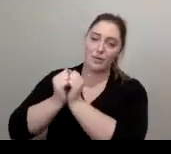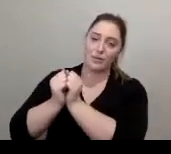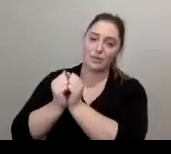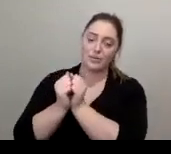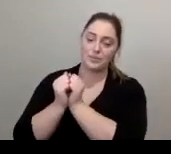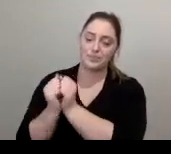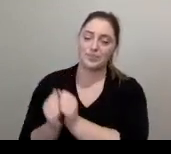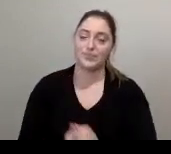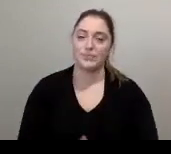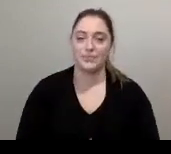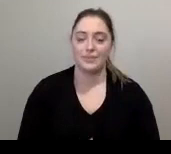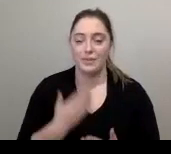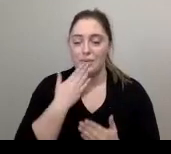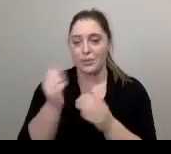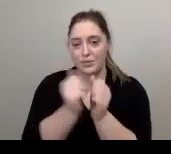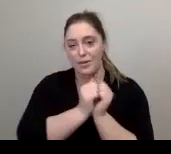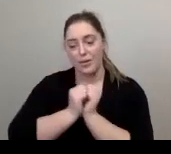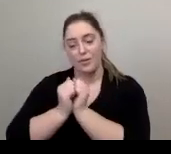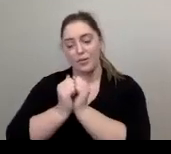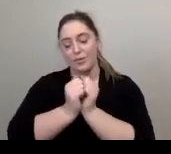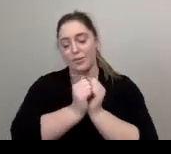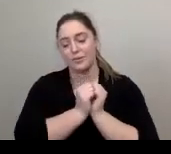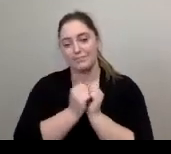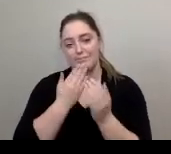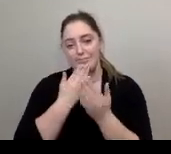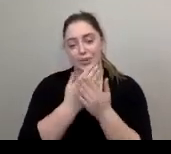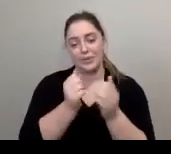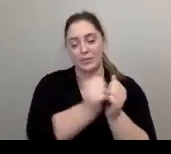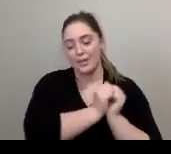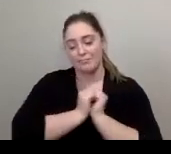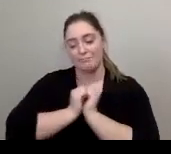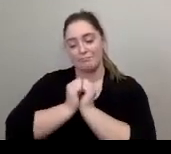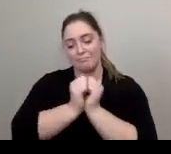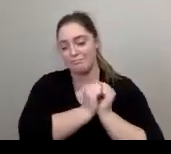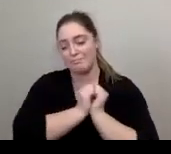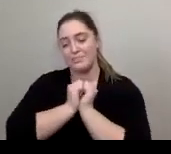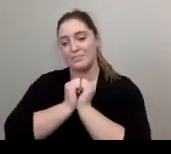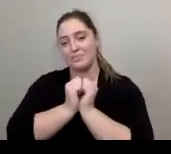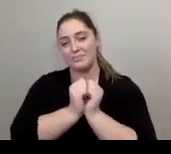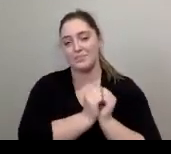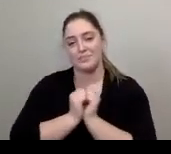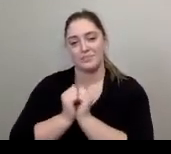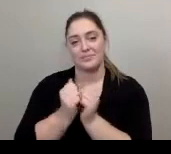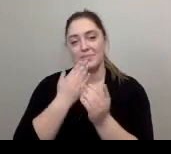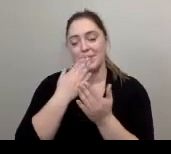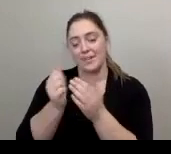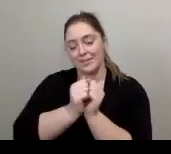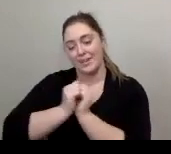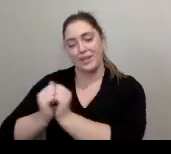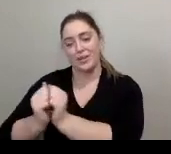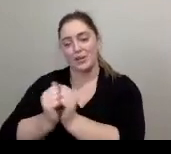together. Good to be together. Good to be together. Good to